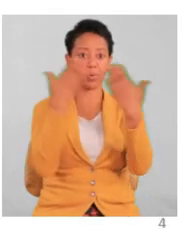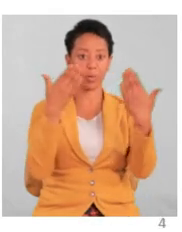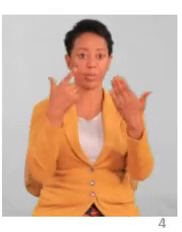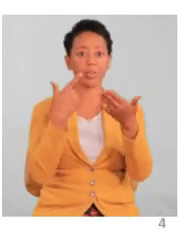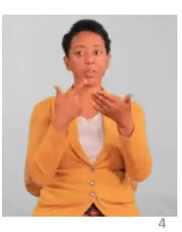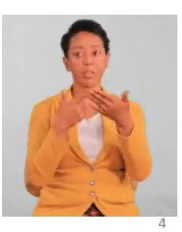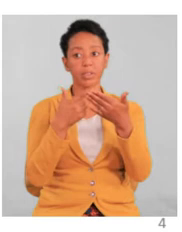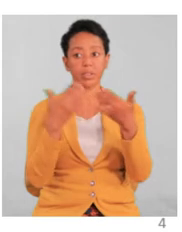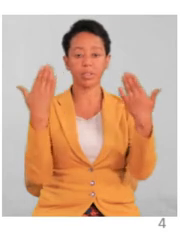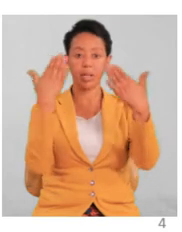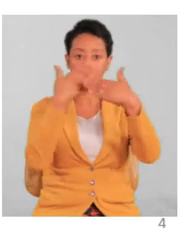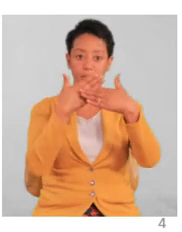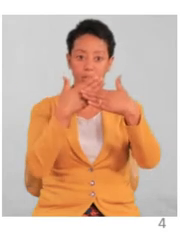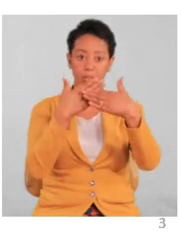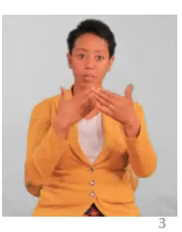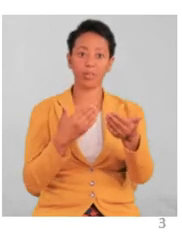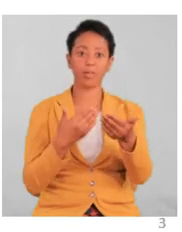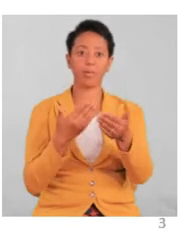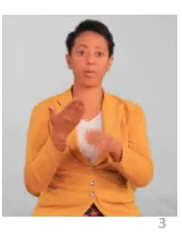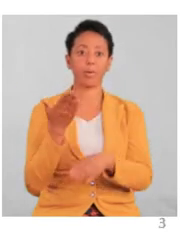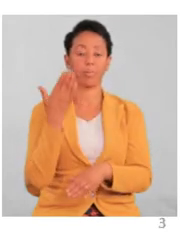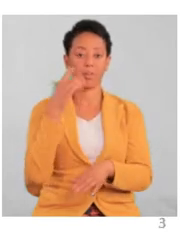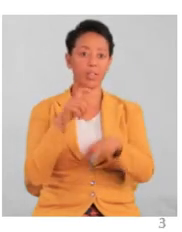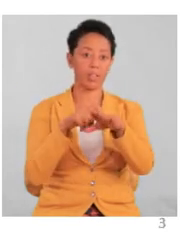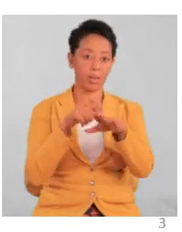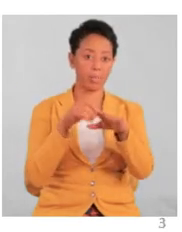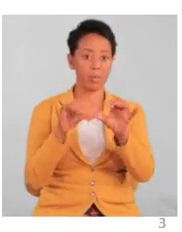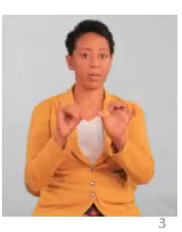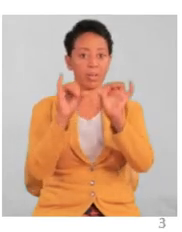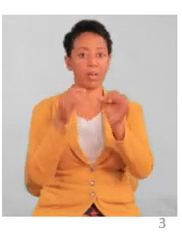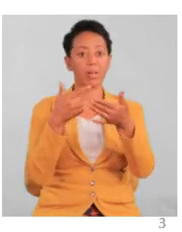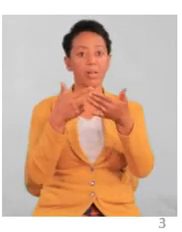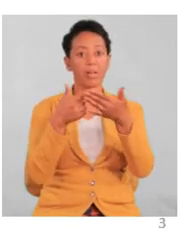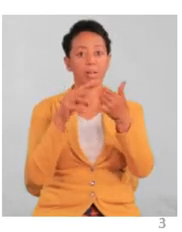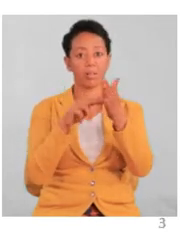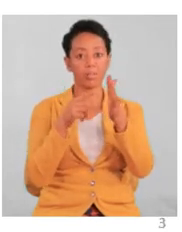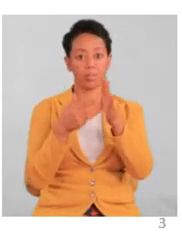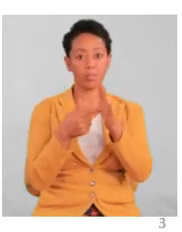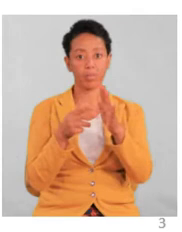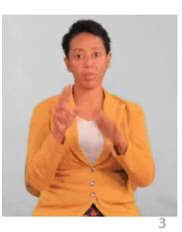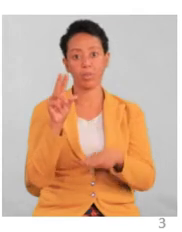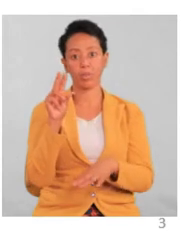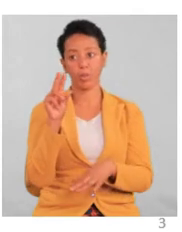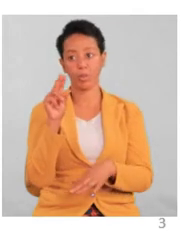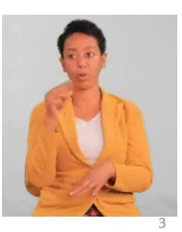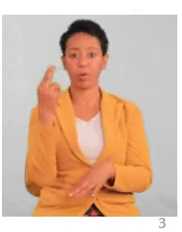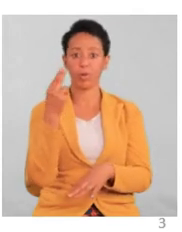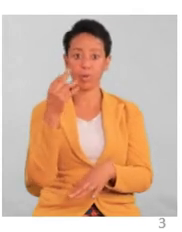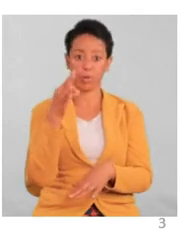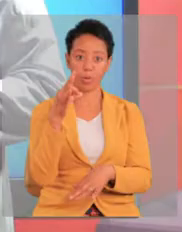afternoon, in the previous time, etc. That means no need of using